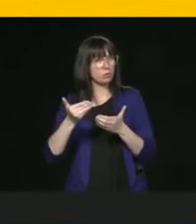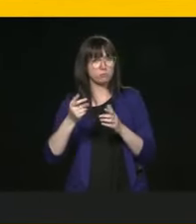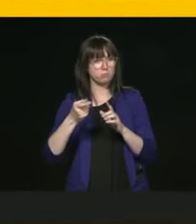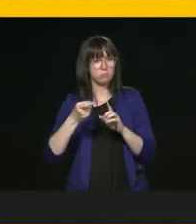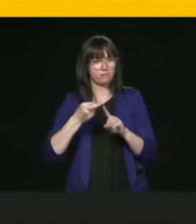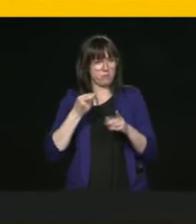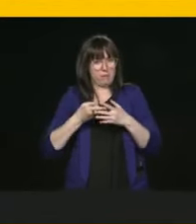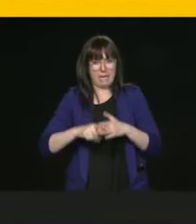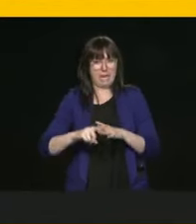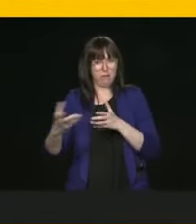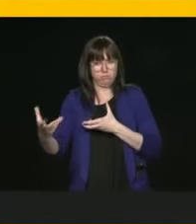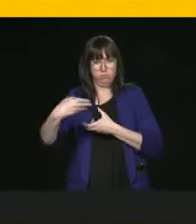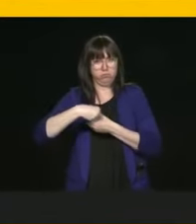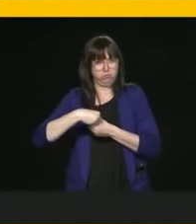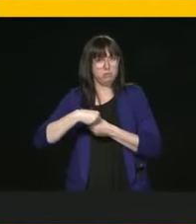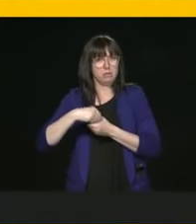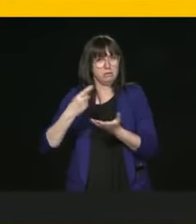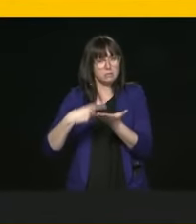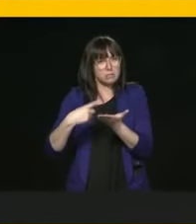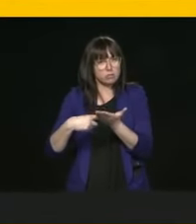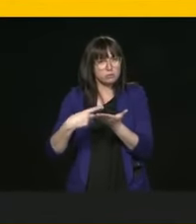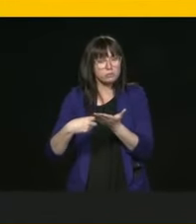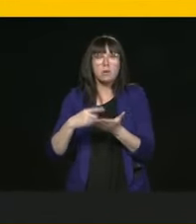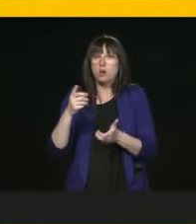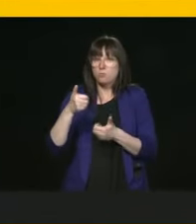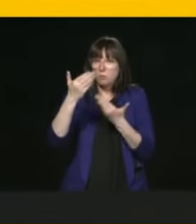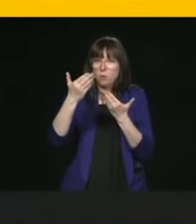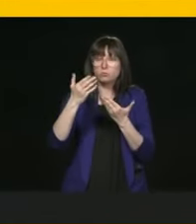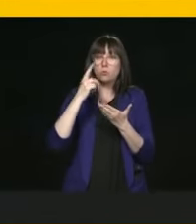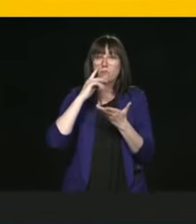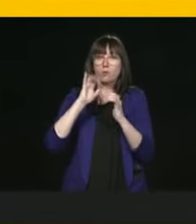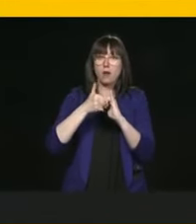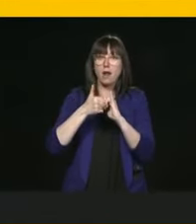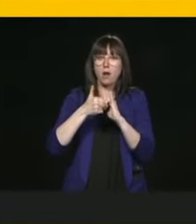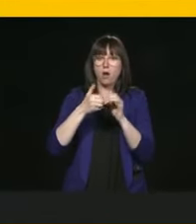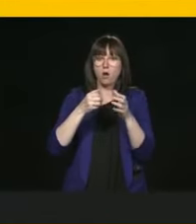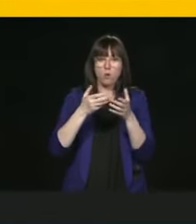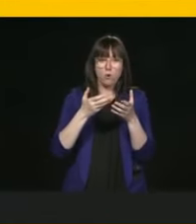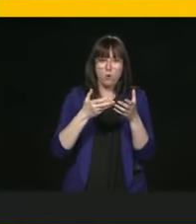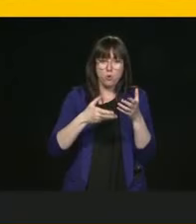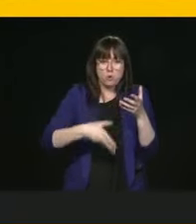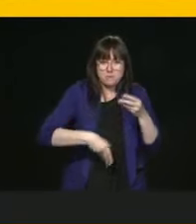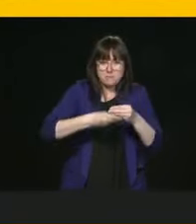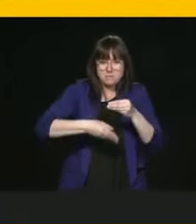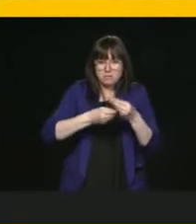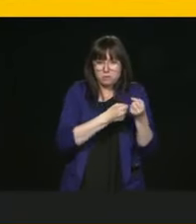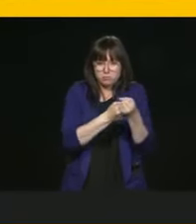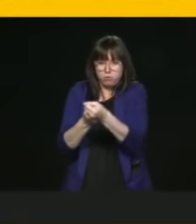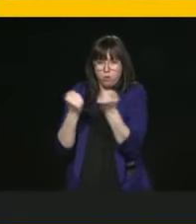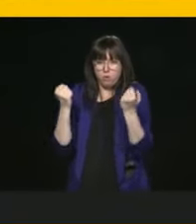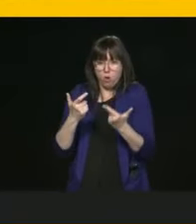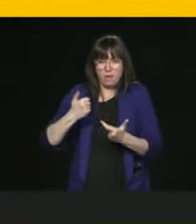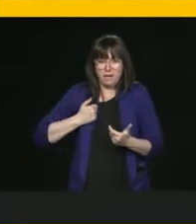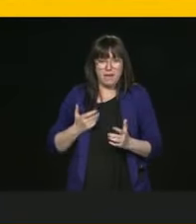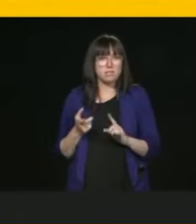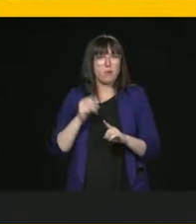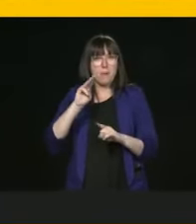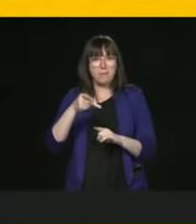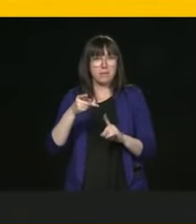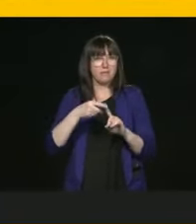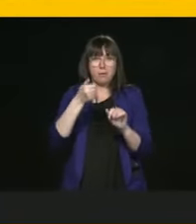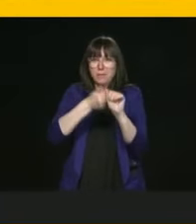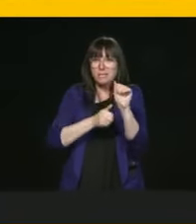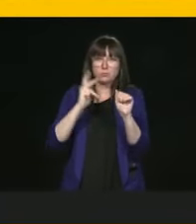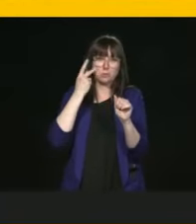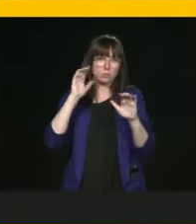Indeed, the proposals on expanding, on filling gaps, have come from MPs of all parties, including